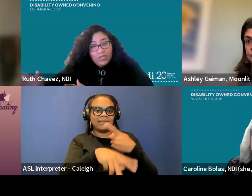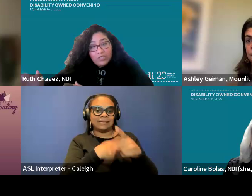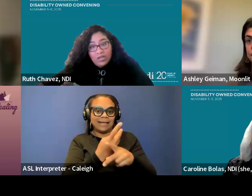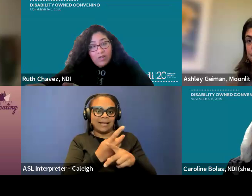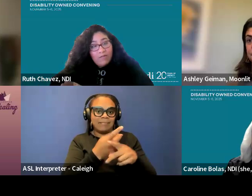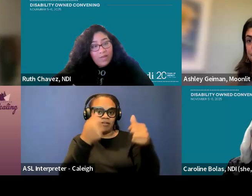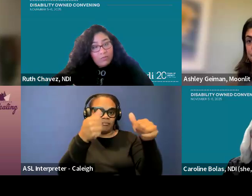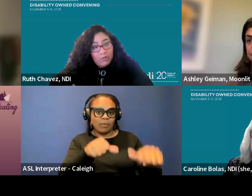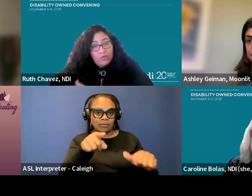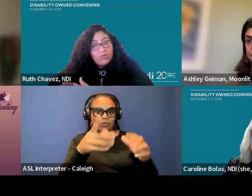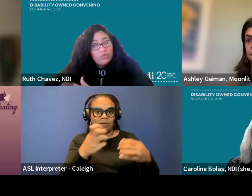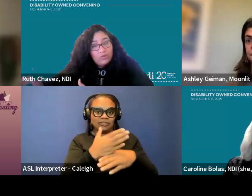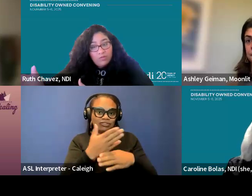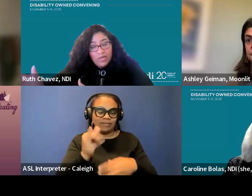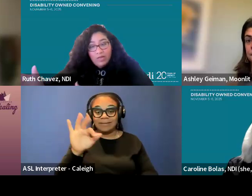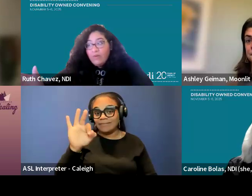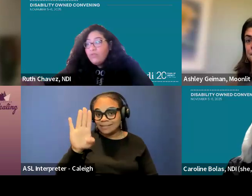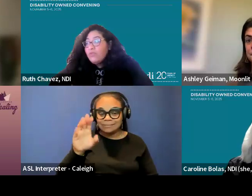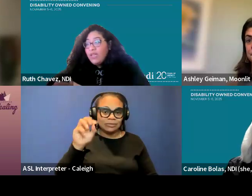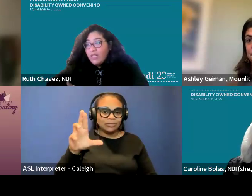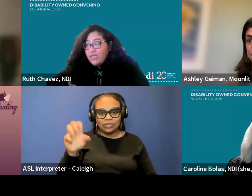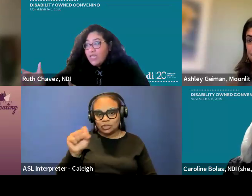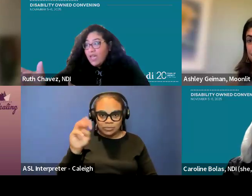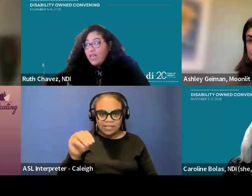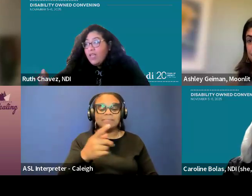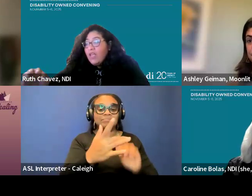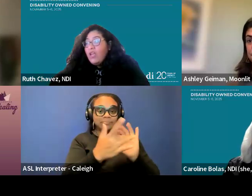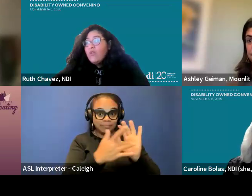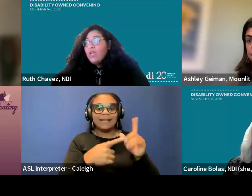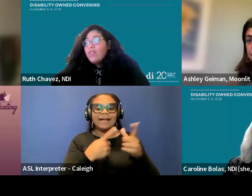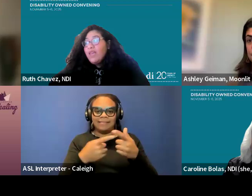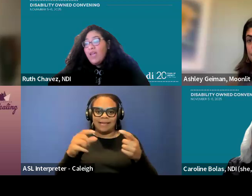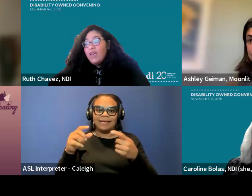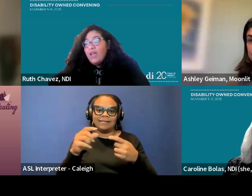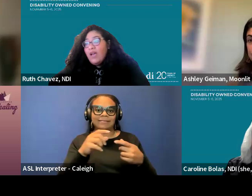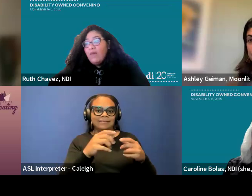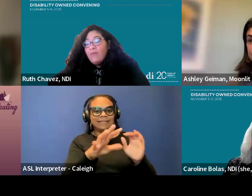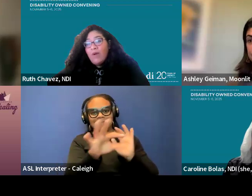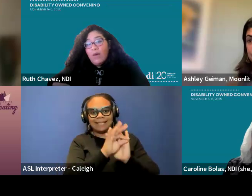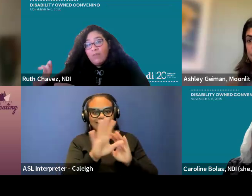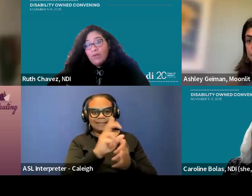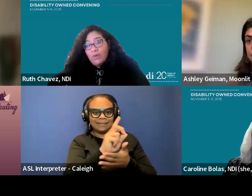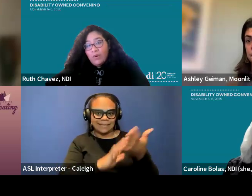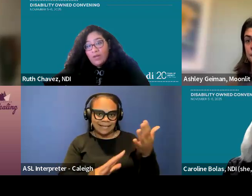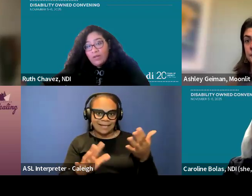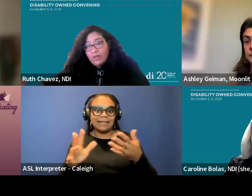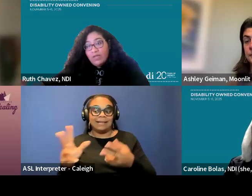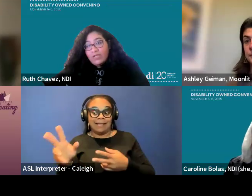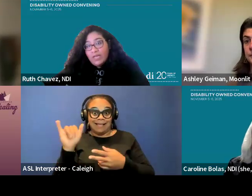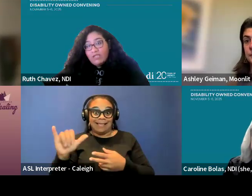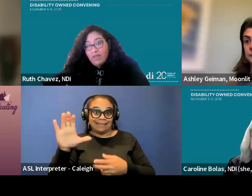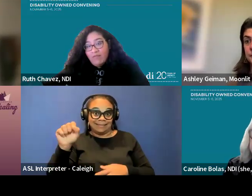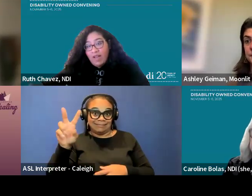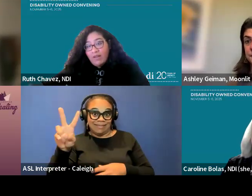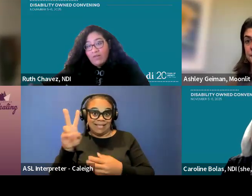that you're trying to share, like Facebook posts or social media posts, you click the design. You can then upload